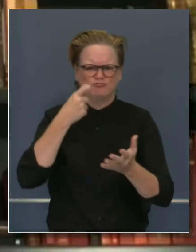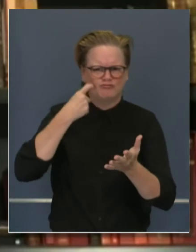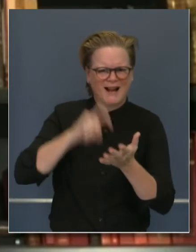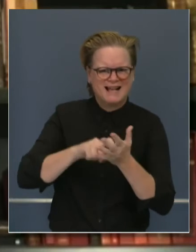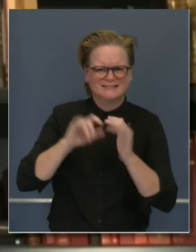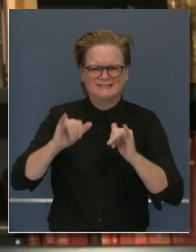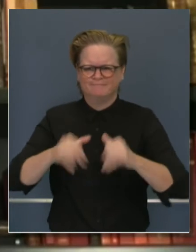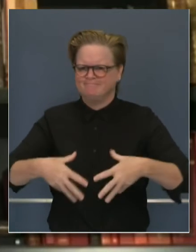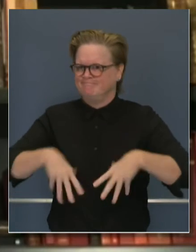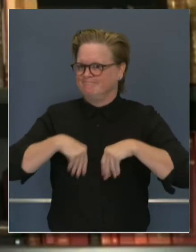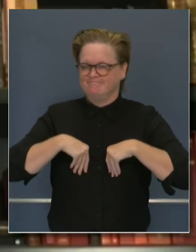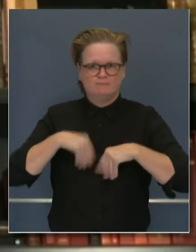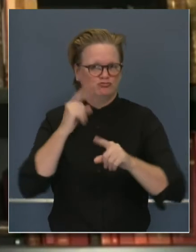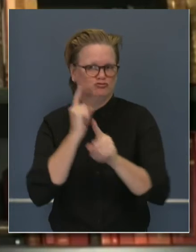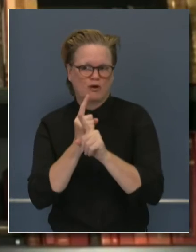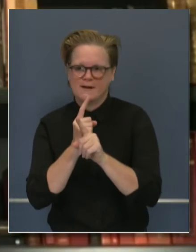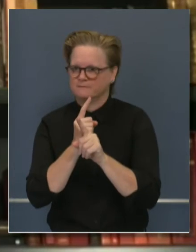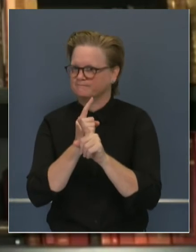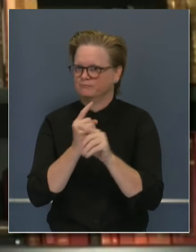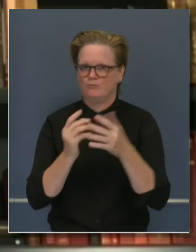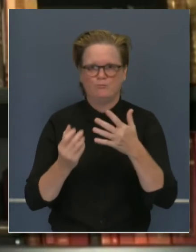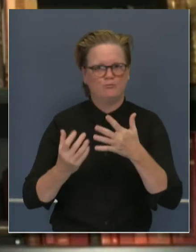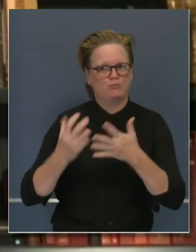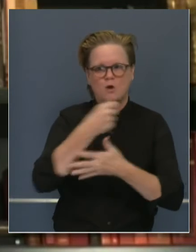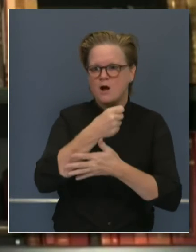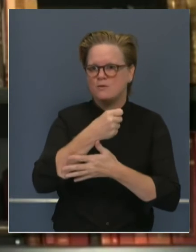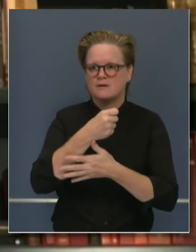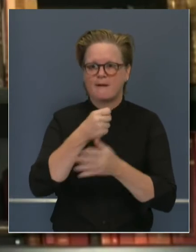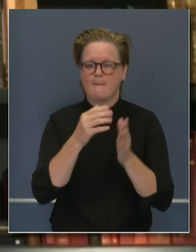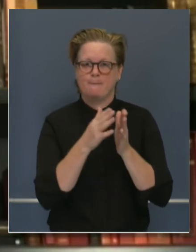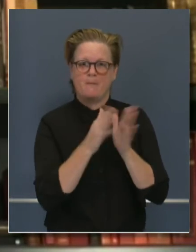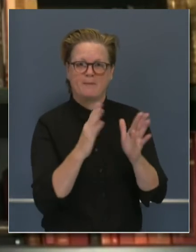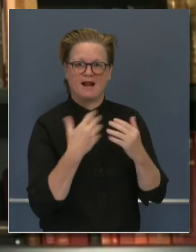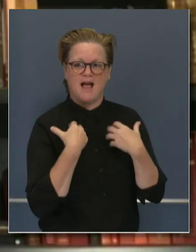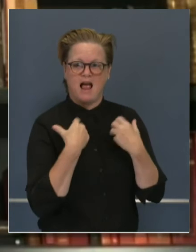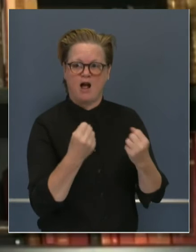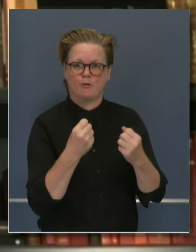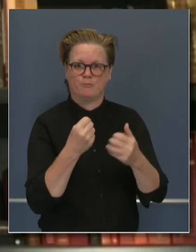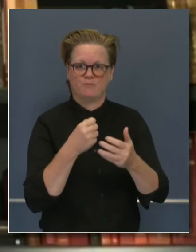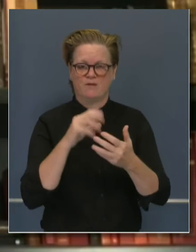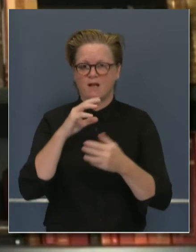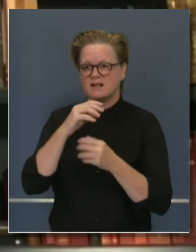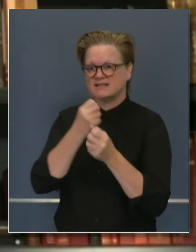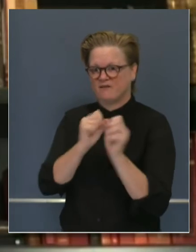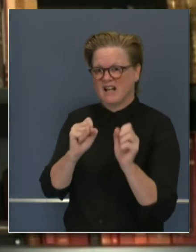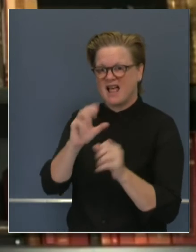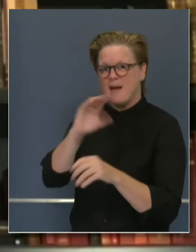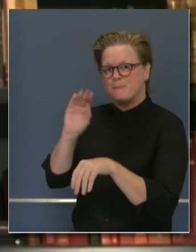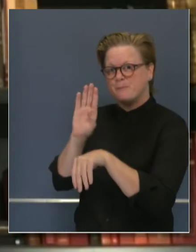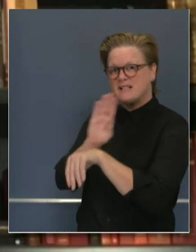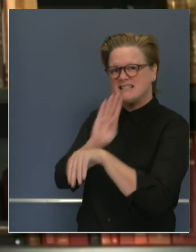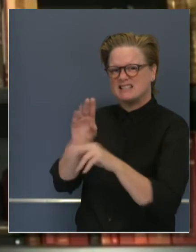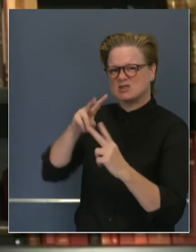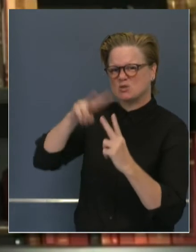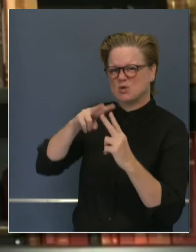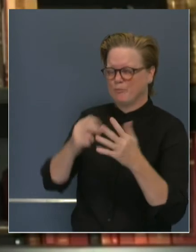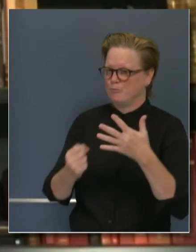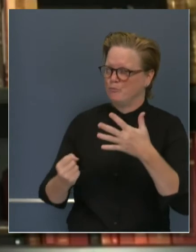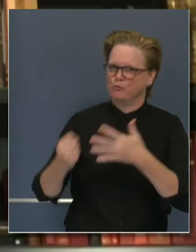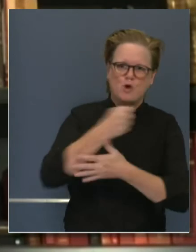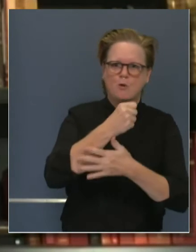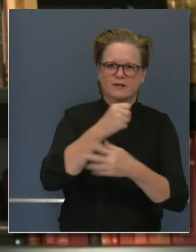well. So public health, public safety, continue to monitor these counties and the transmission rates in real